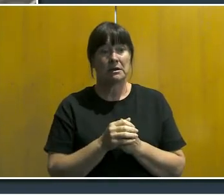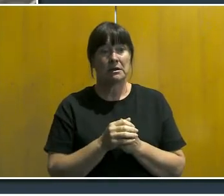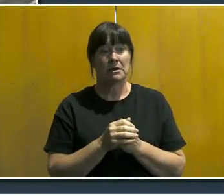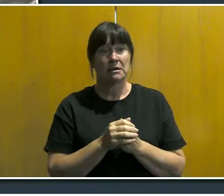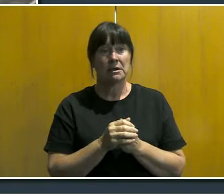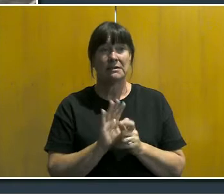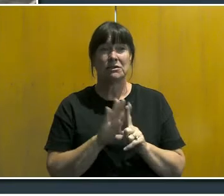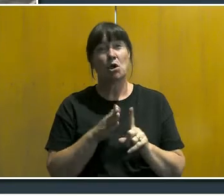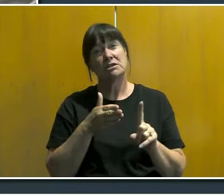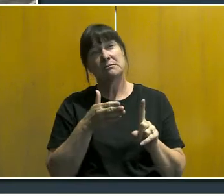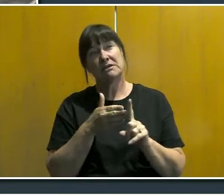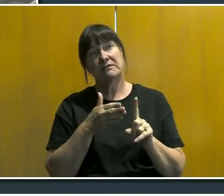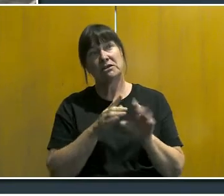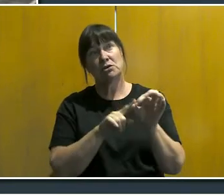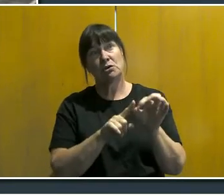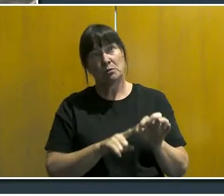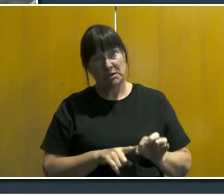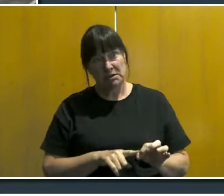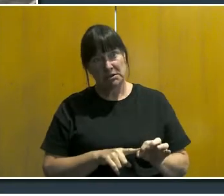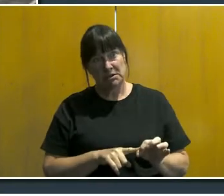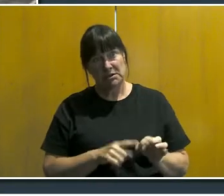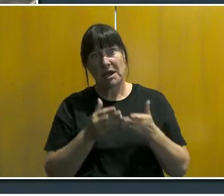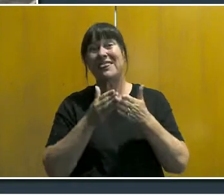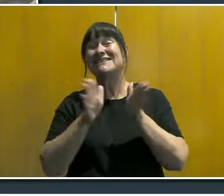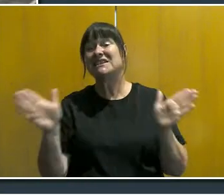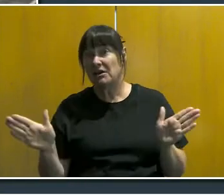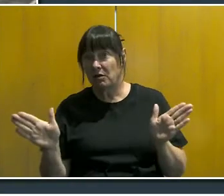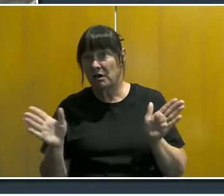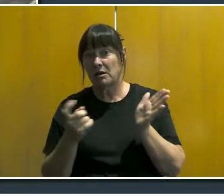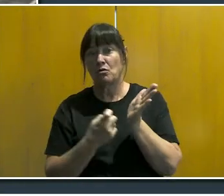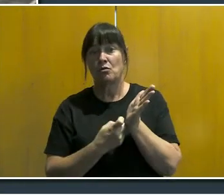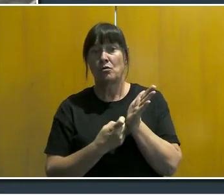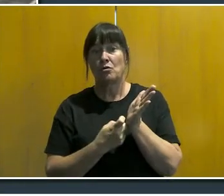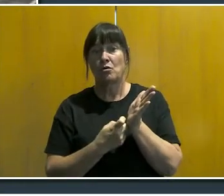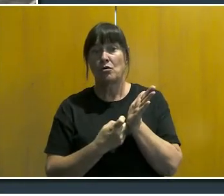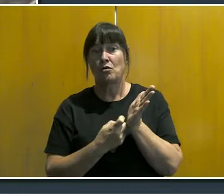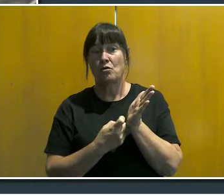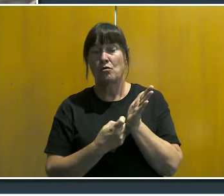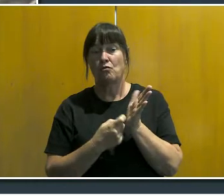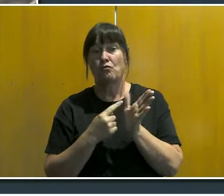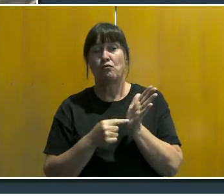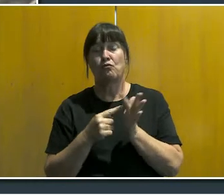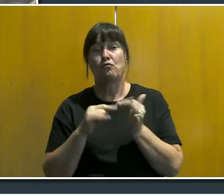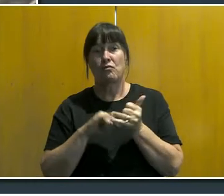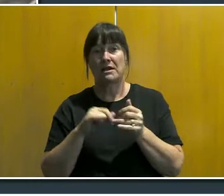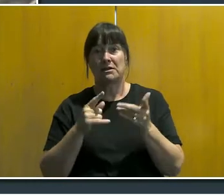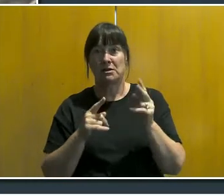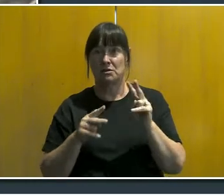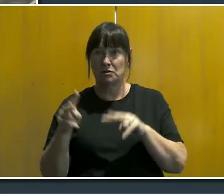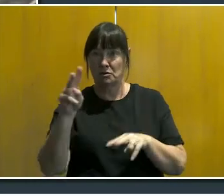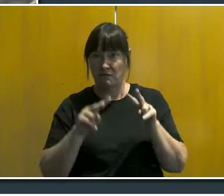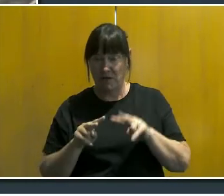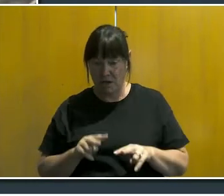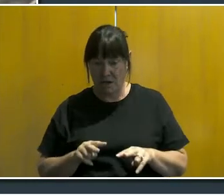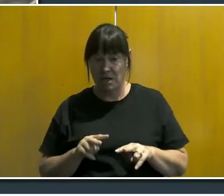to the questions we've asked in our general rating survey, but I did just want to reassure you that Council is proposing